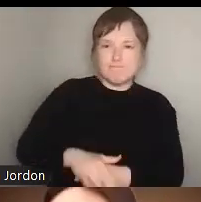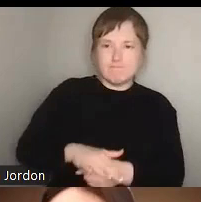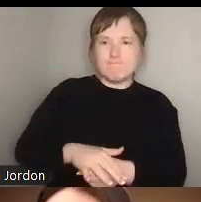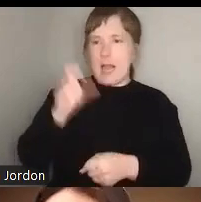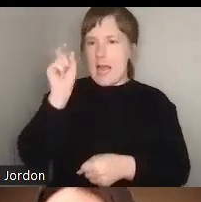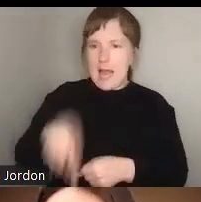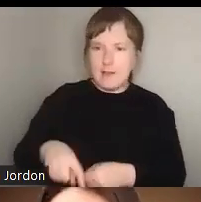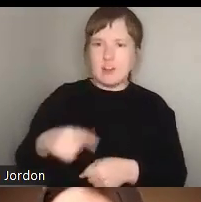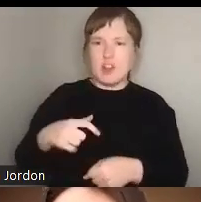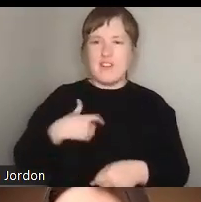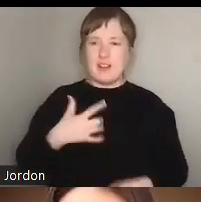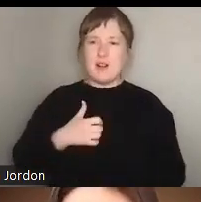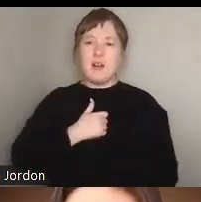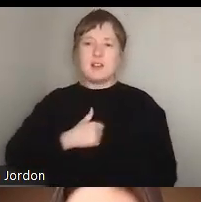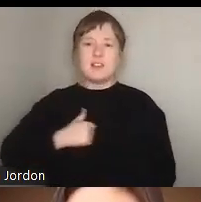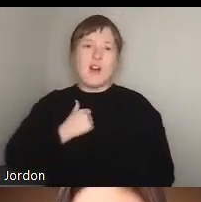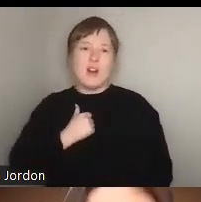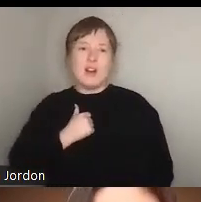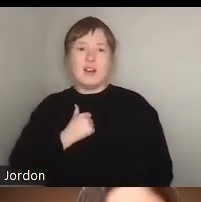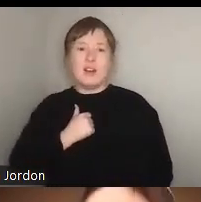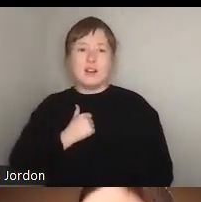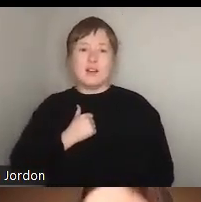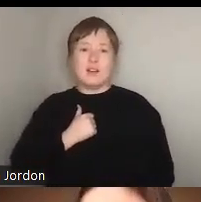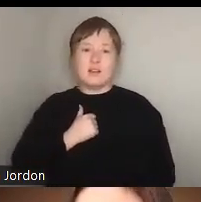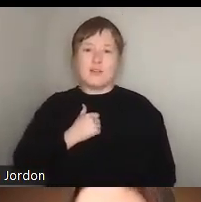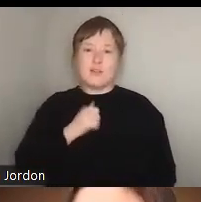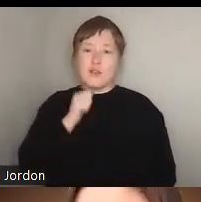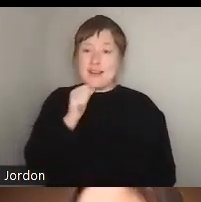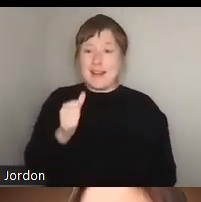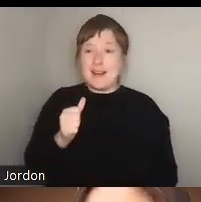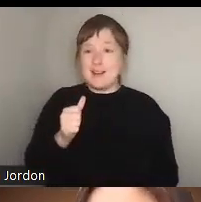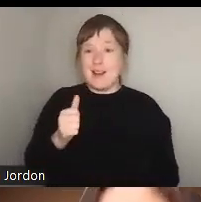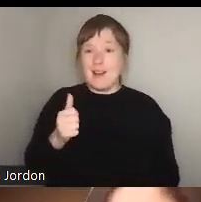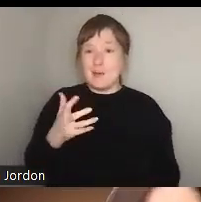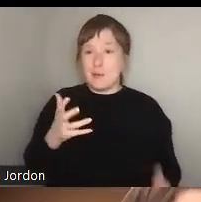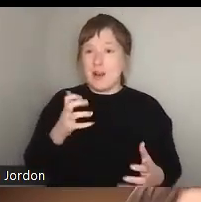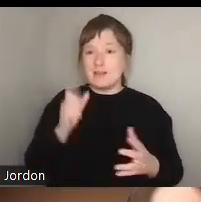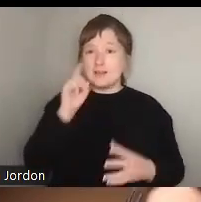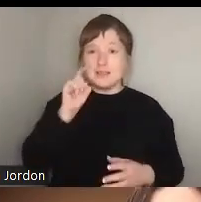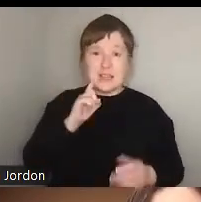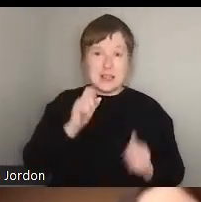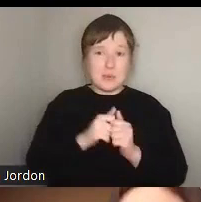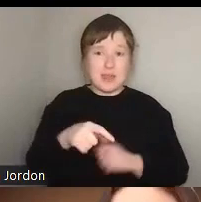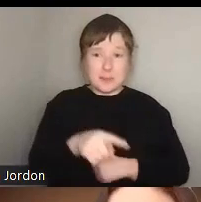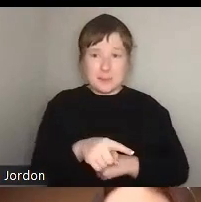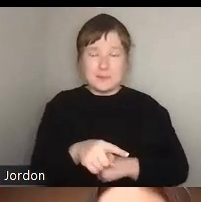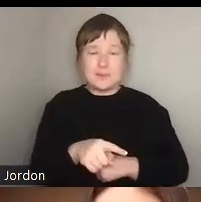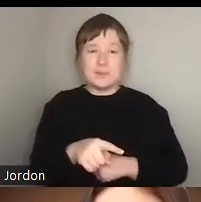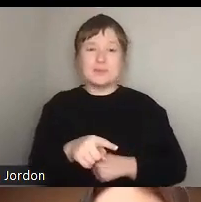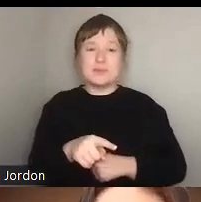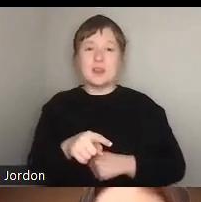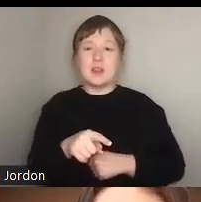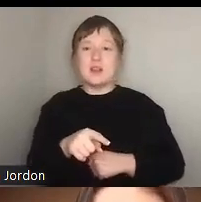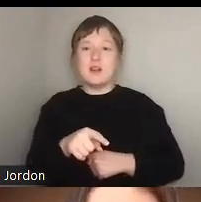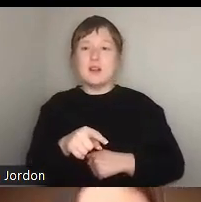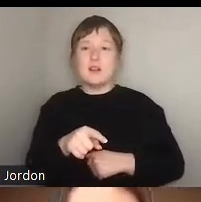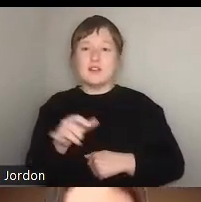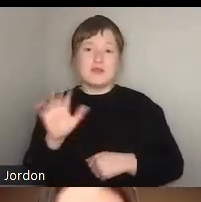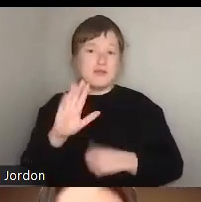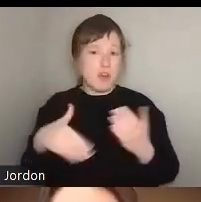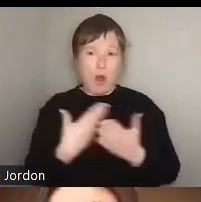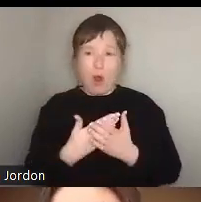guilting somebody for not having sex with you. These are all things that can fall under sexual